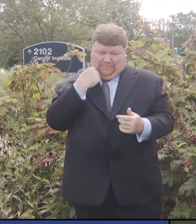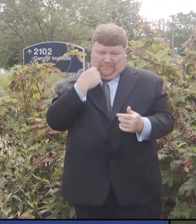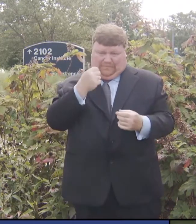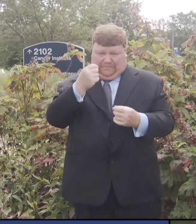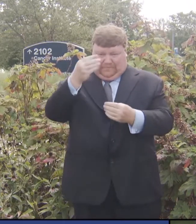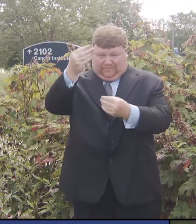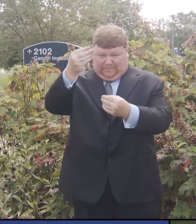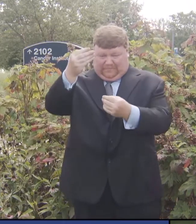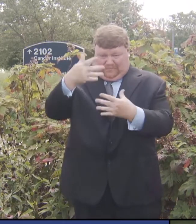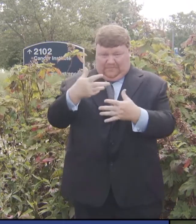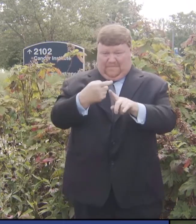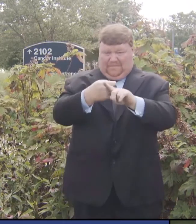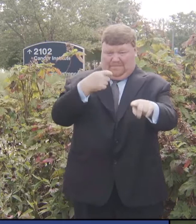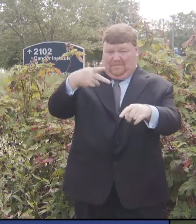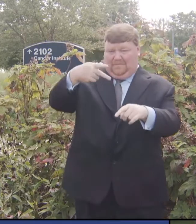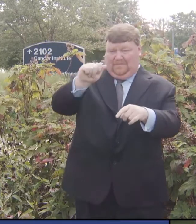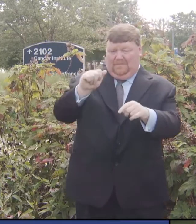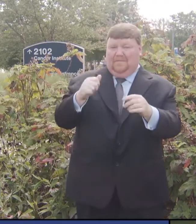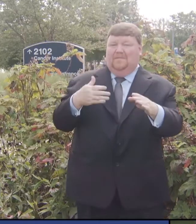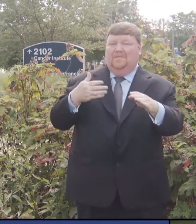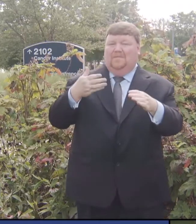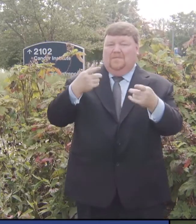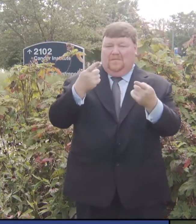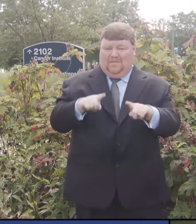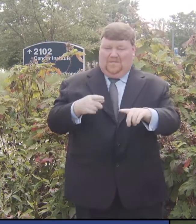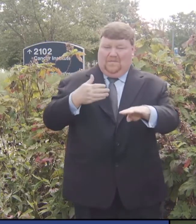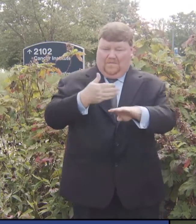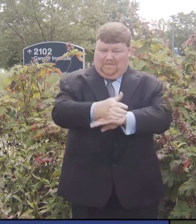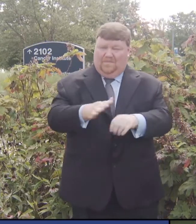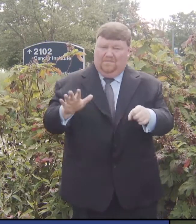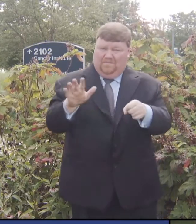cases that occurred in Pennsylvania after full vaccination.